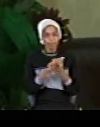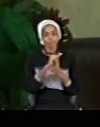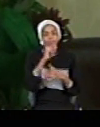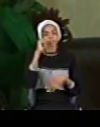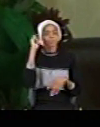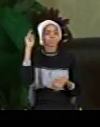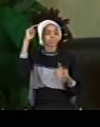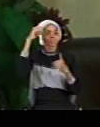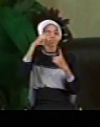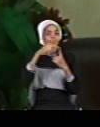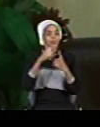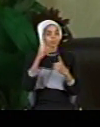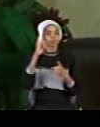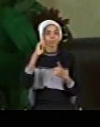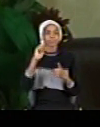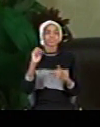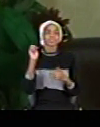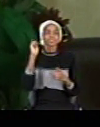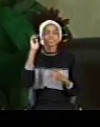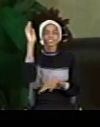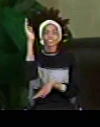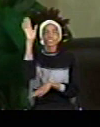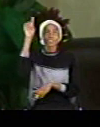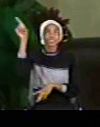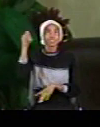the sun goes down.